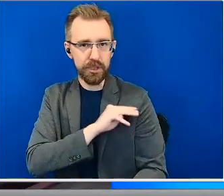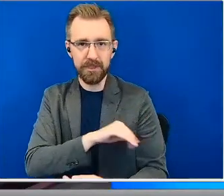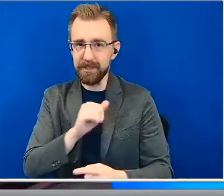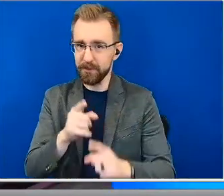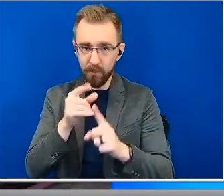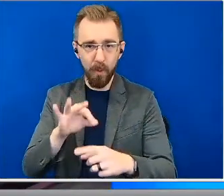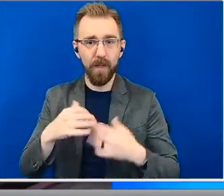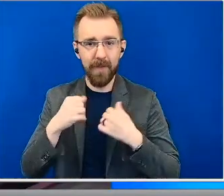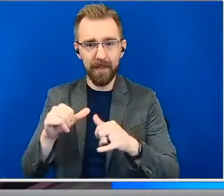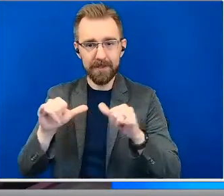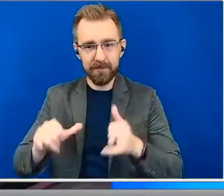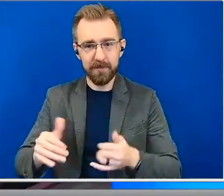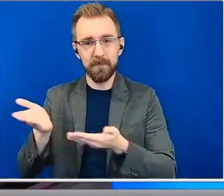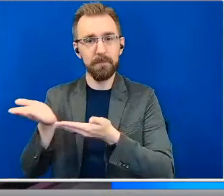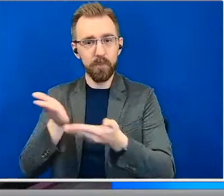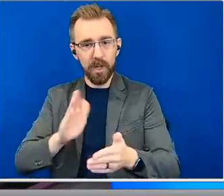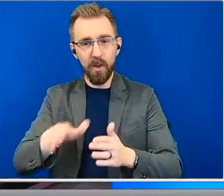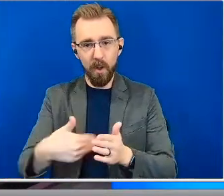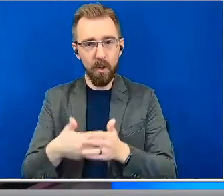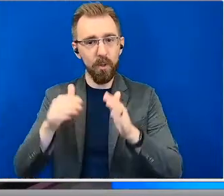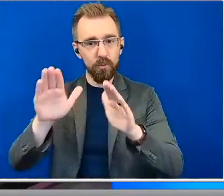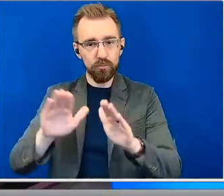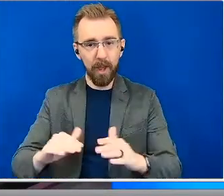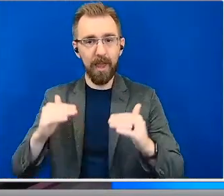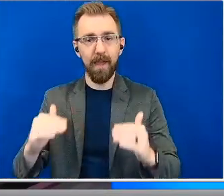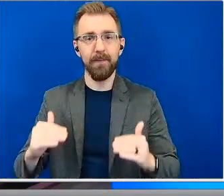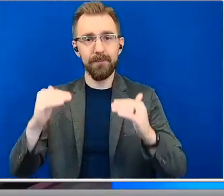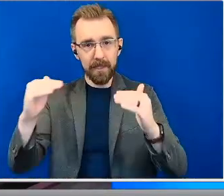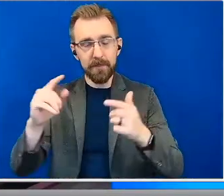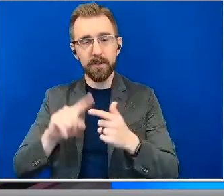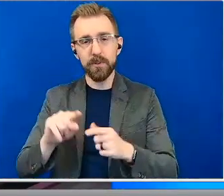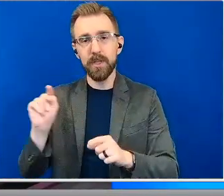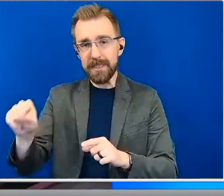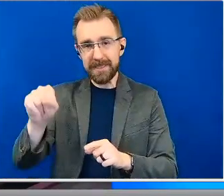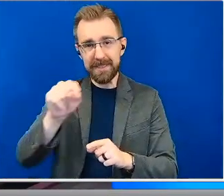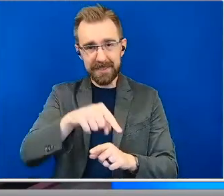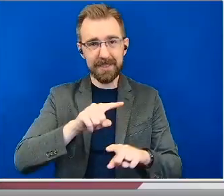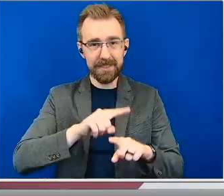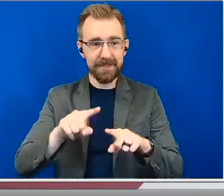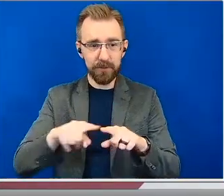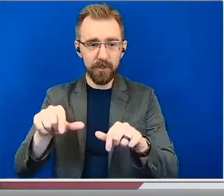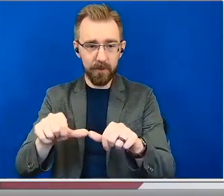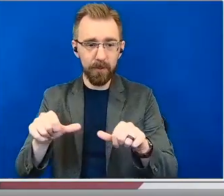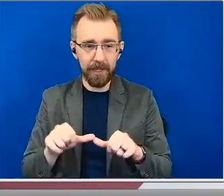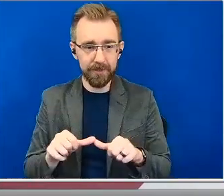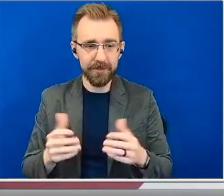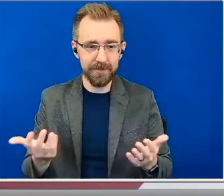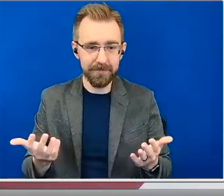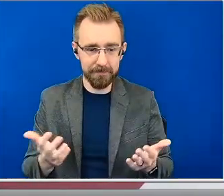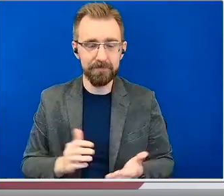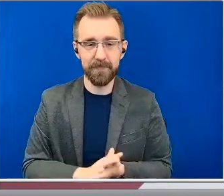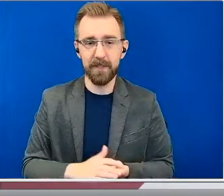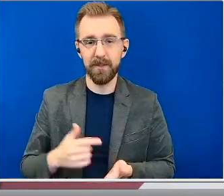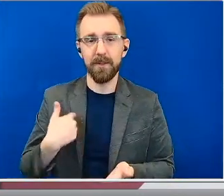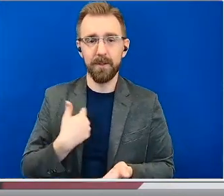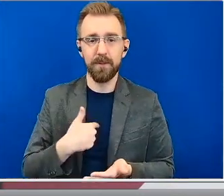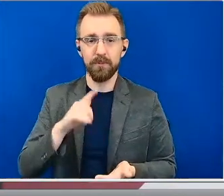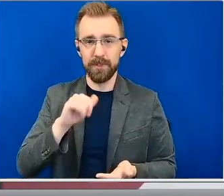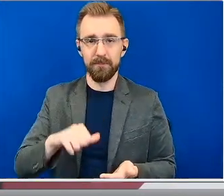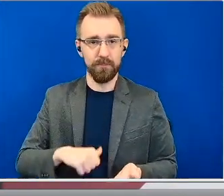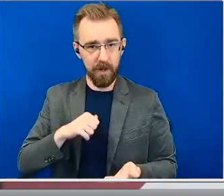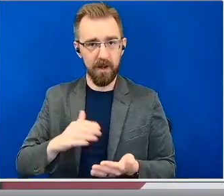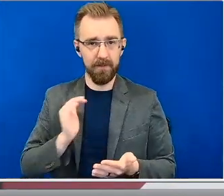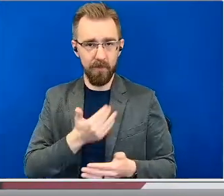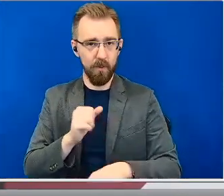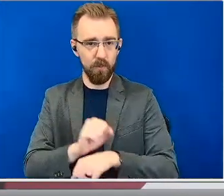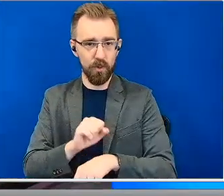these great advancements Right. to multiple locations. Right. So I think we are very, very proud of what the work we do